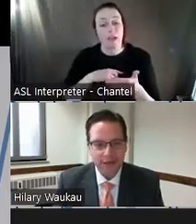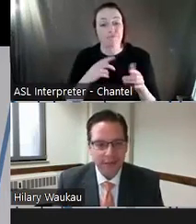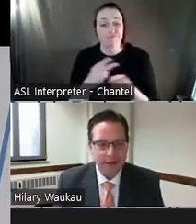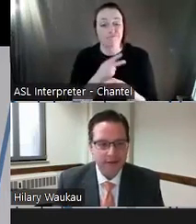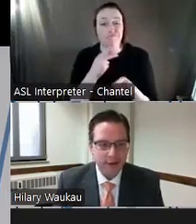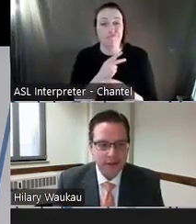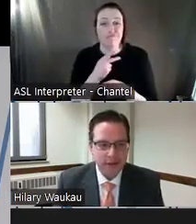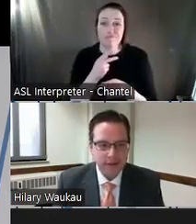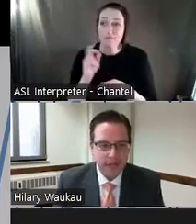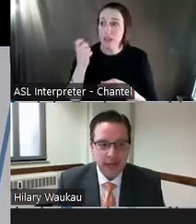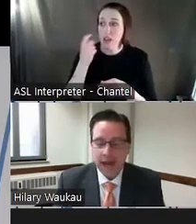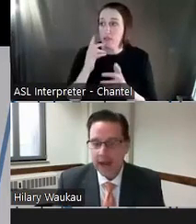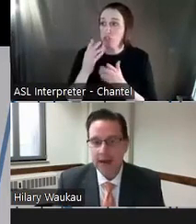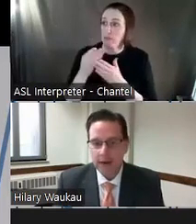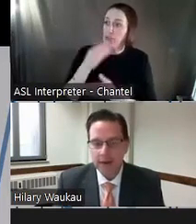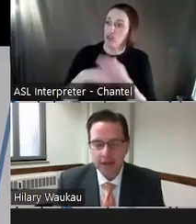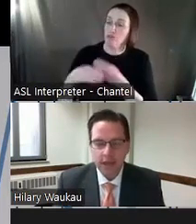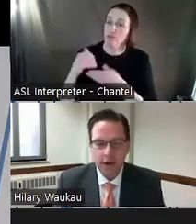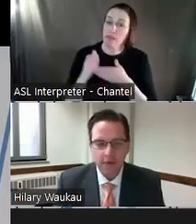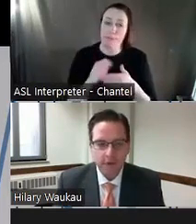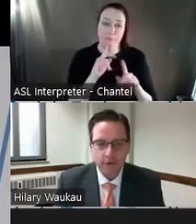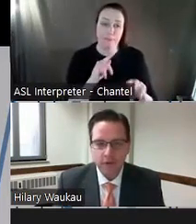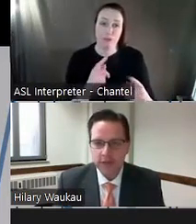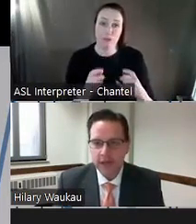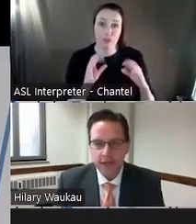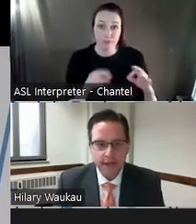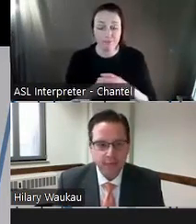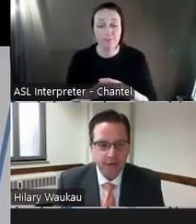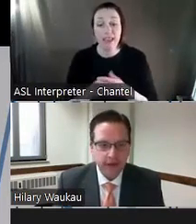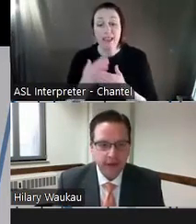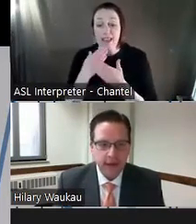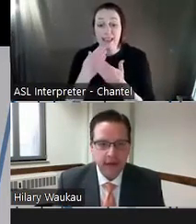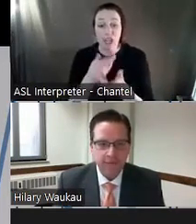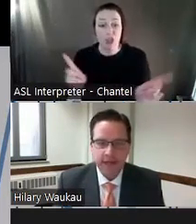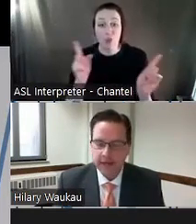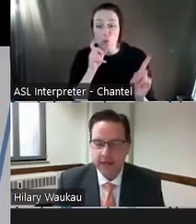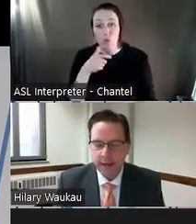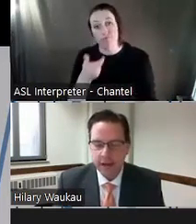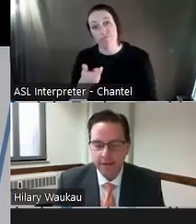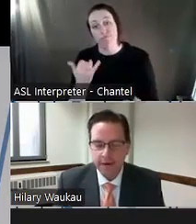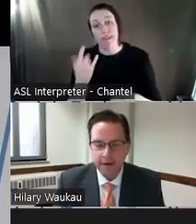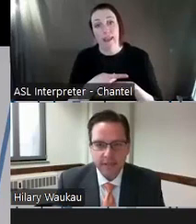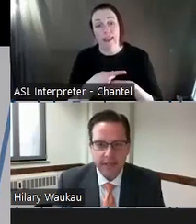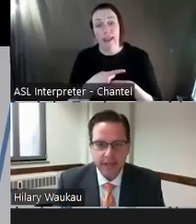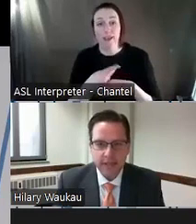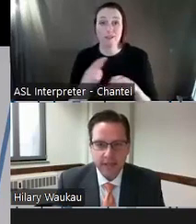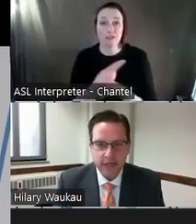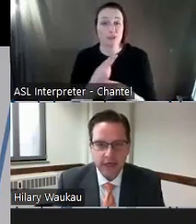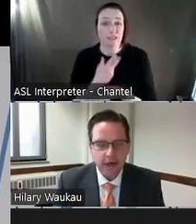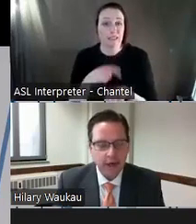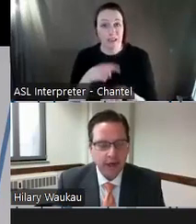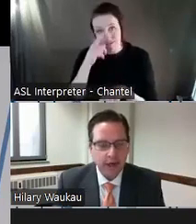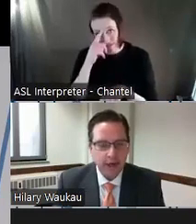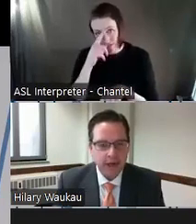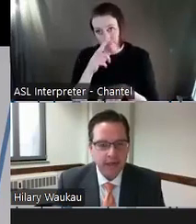as well as to help answer questions. And I want to thank all of you who attended today's briefing for taking the time out of your very busy days to sit